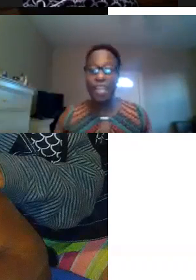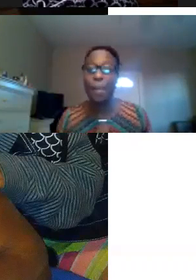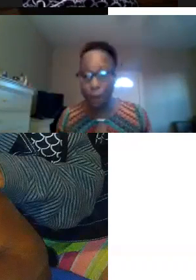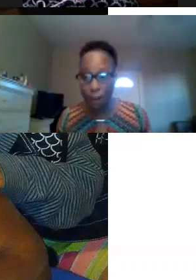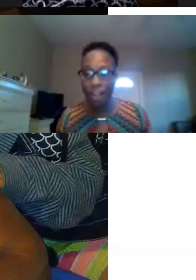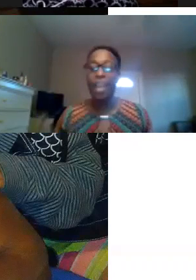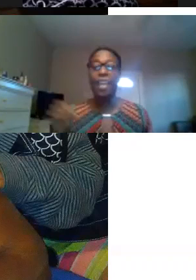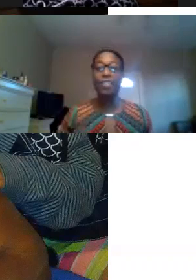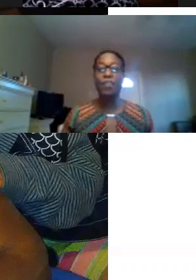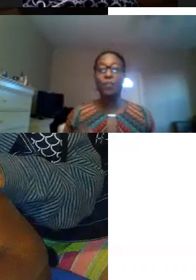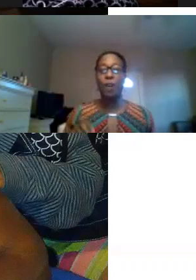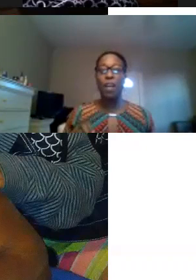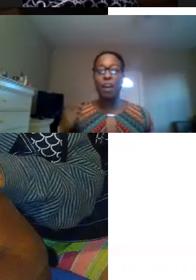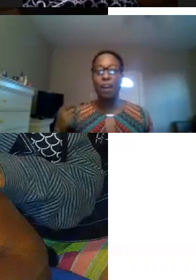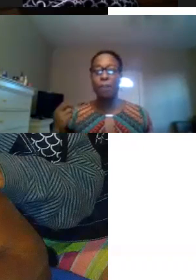even deeper